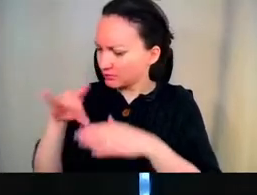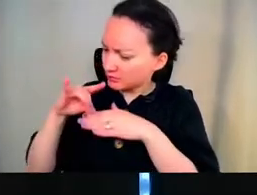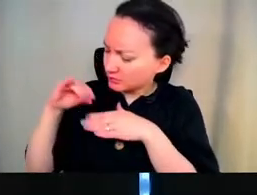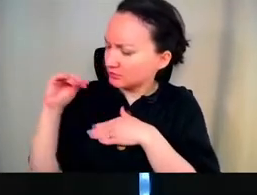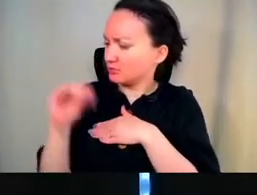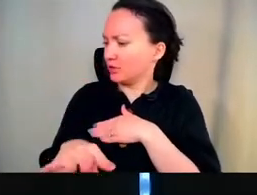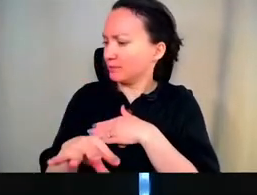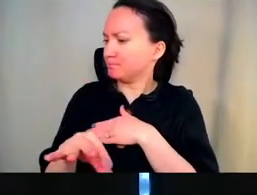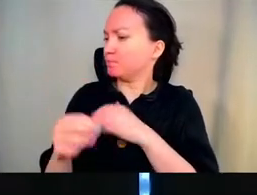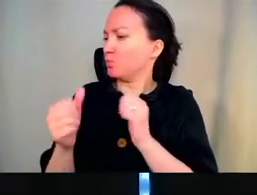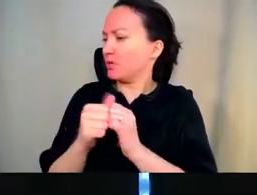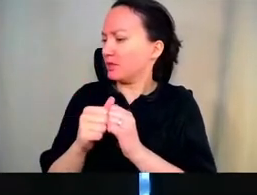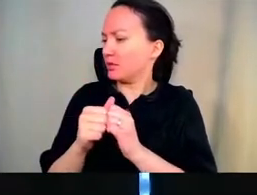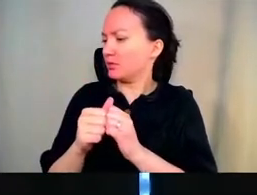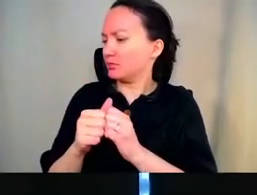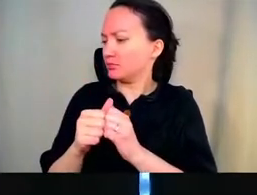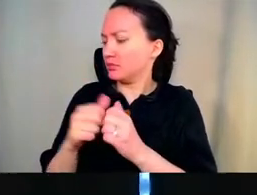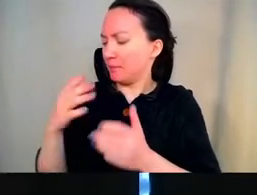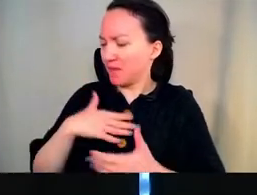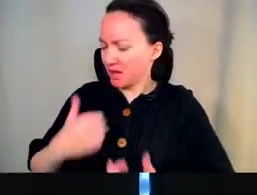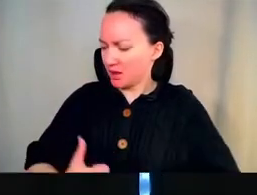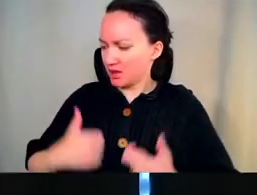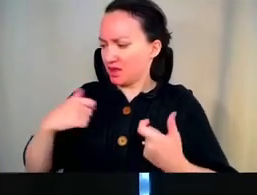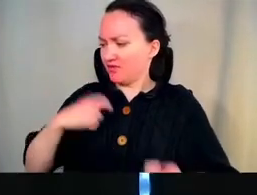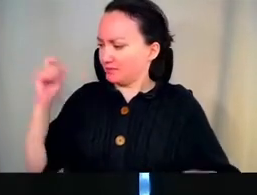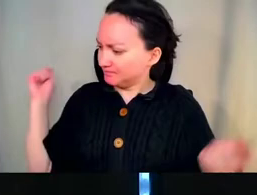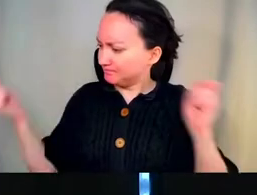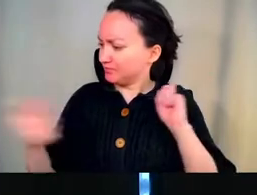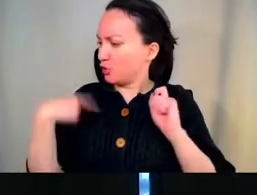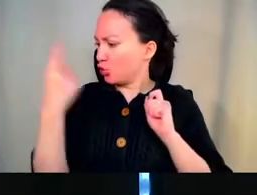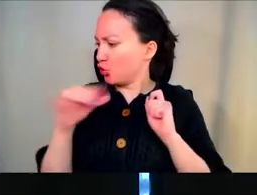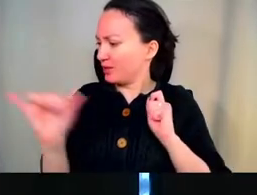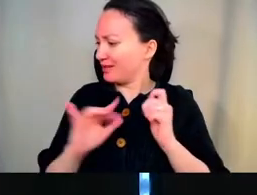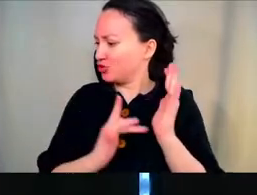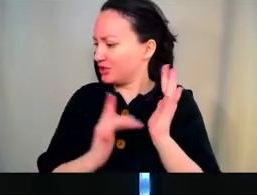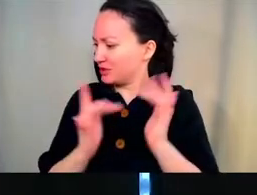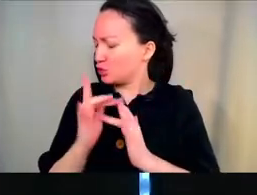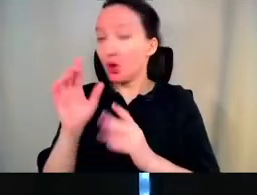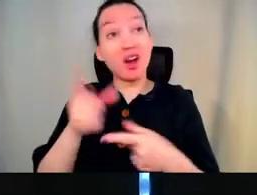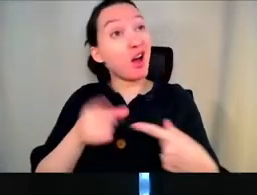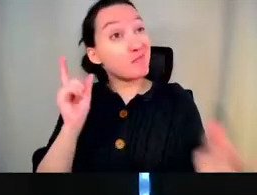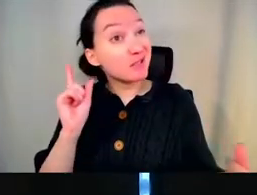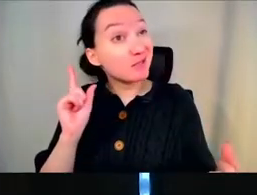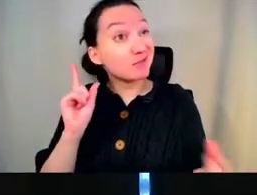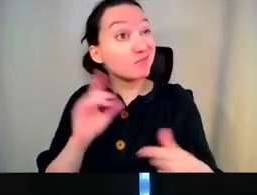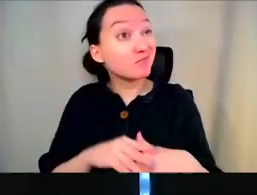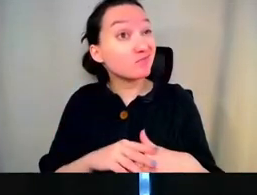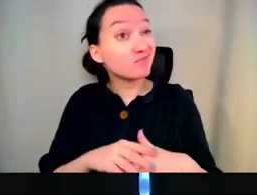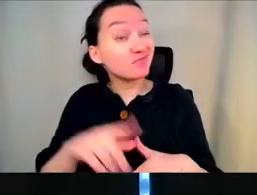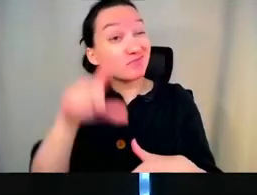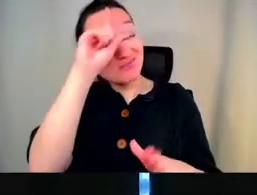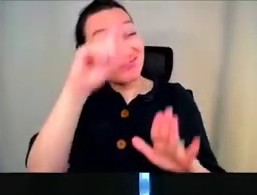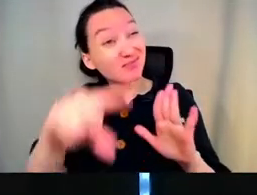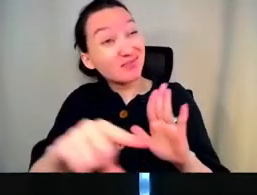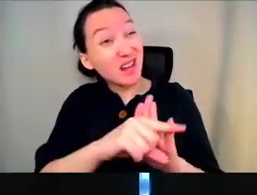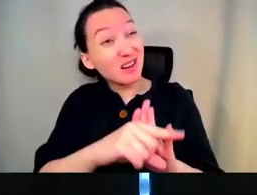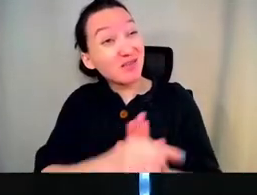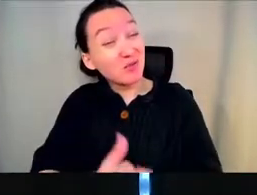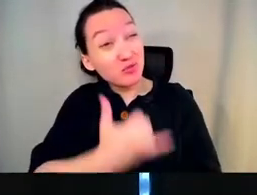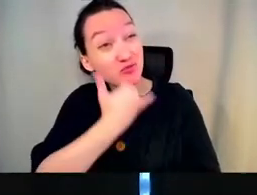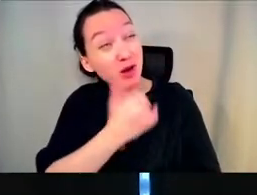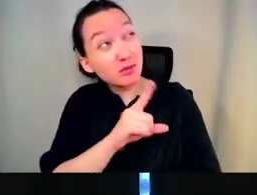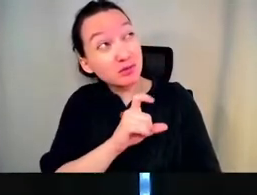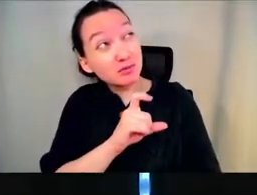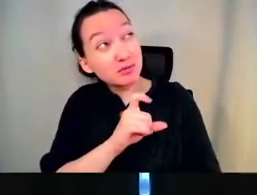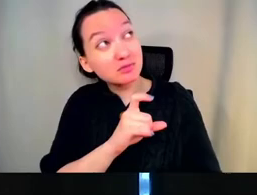contributing to the transformation in my life to look more like Jesus? Or is it the opposite? Is it hindering? Is it a negative thought? Is it wrong?